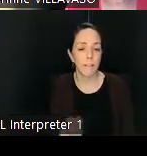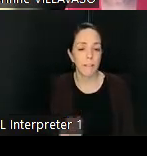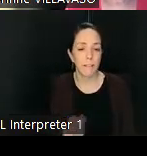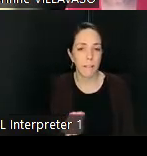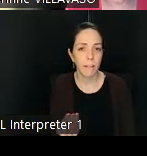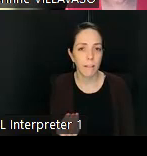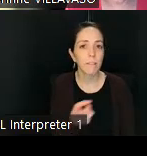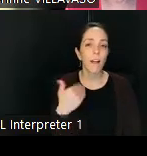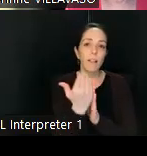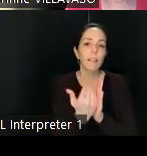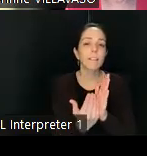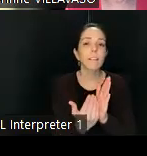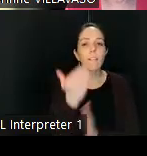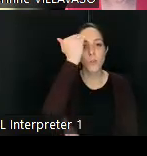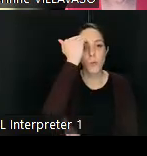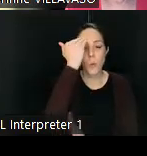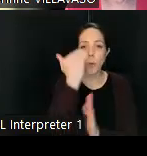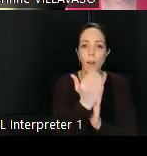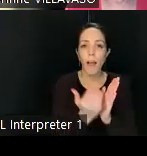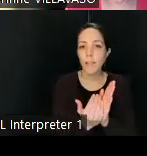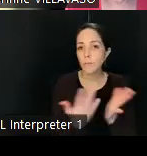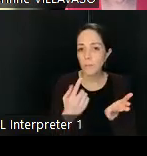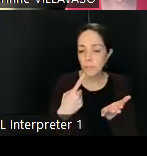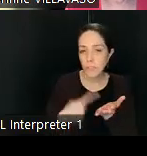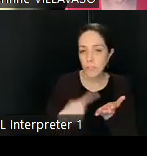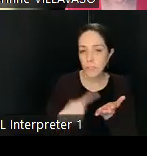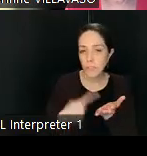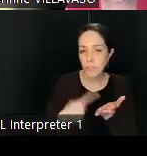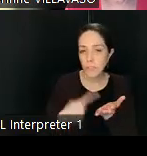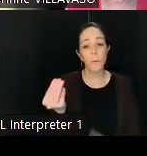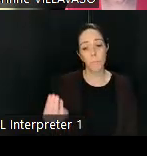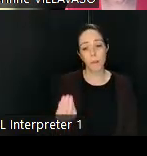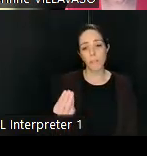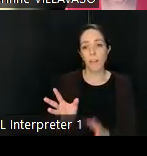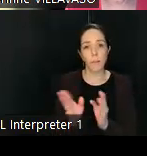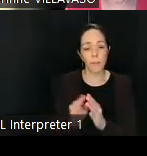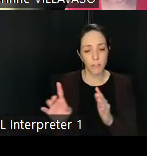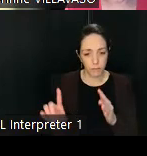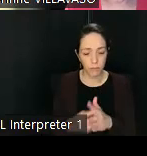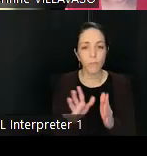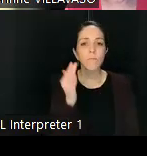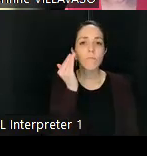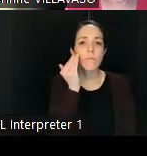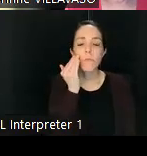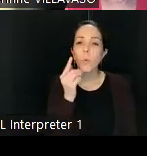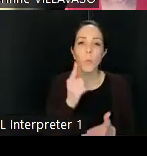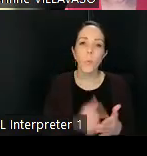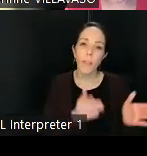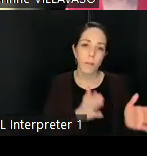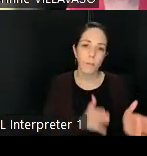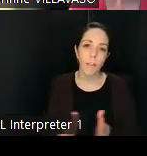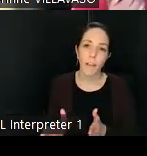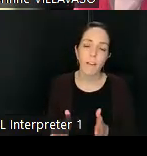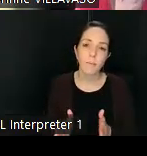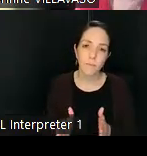discuss, so that you can enter the meeting on Monday thinking to yourself, we've got, you know, five items